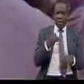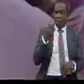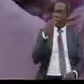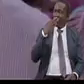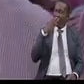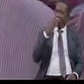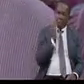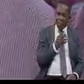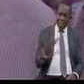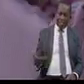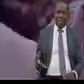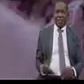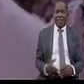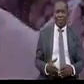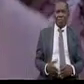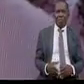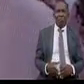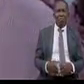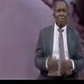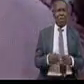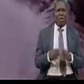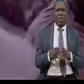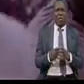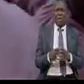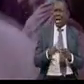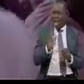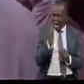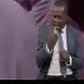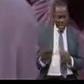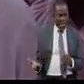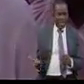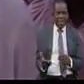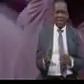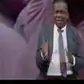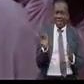naughtiness, anything that will weigh you down.